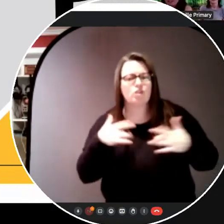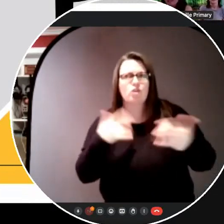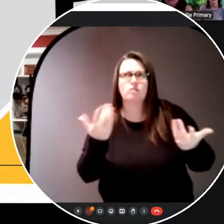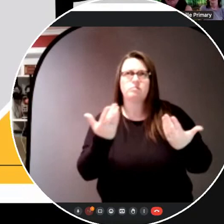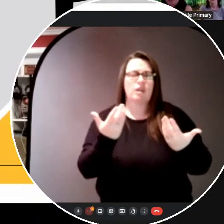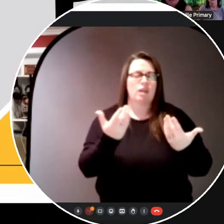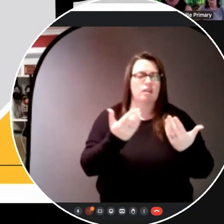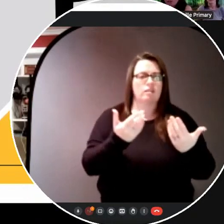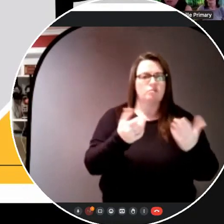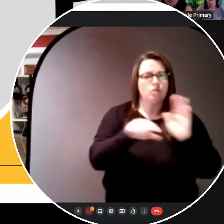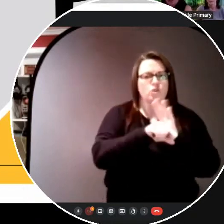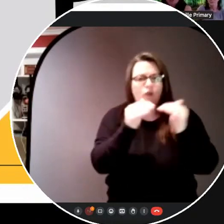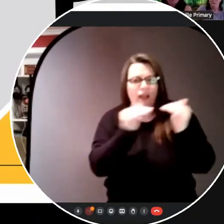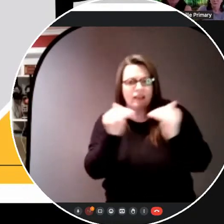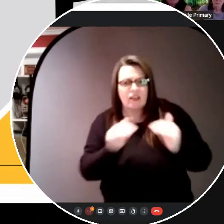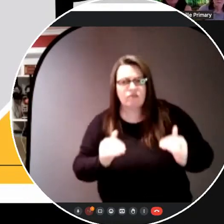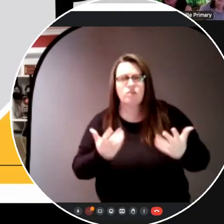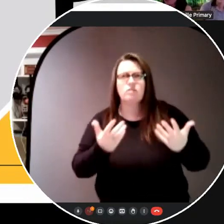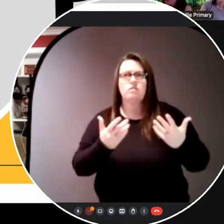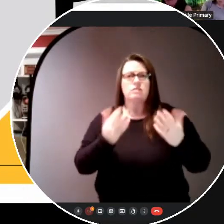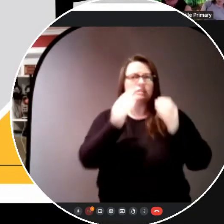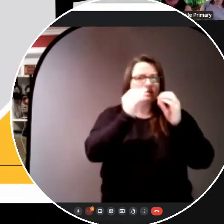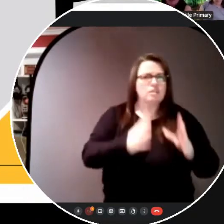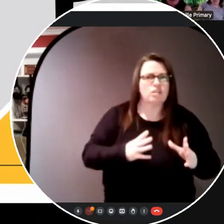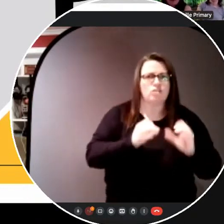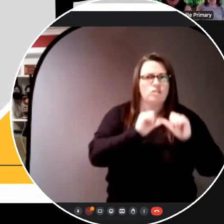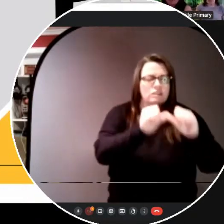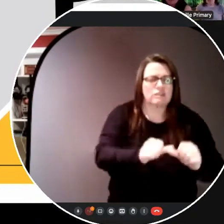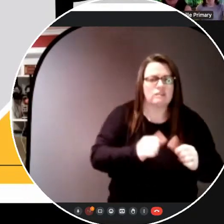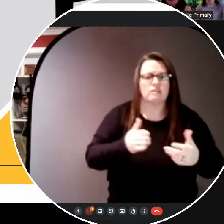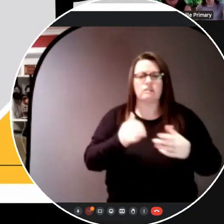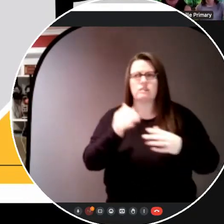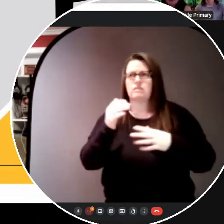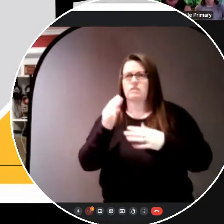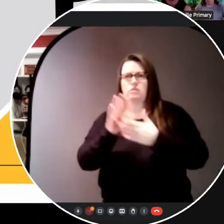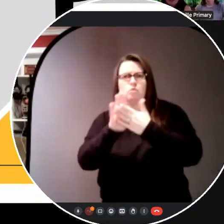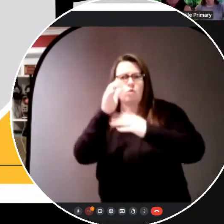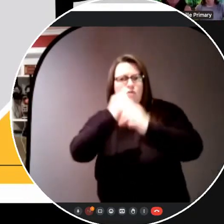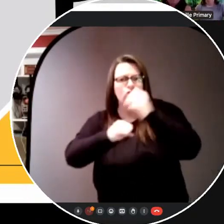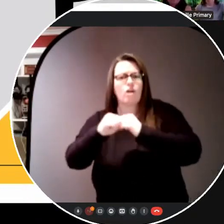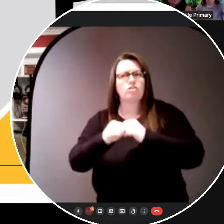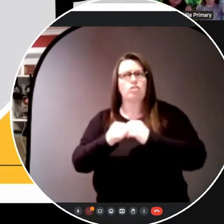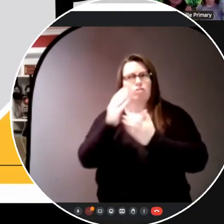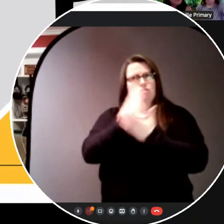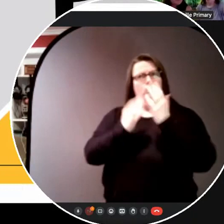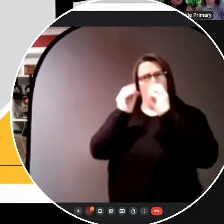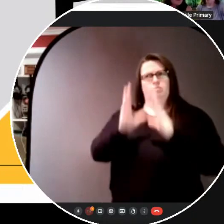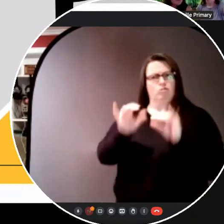teacher consistency, the school structure. There's teachers who have been in specific grades for year after year after year.